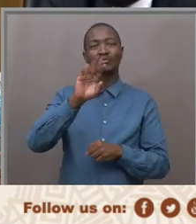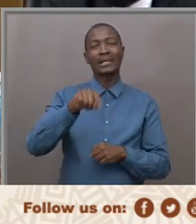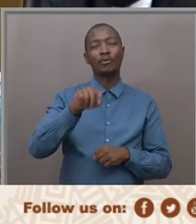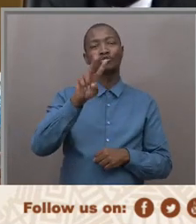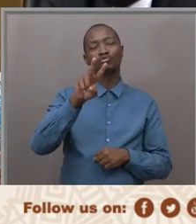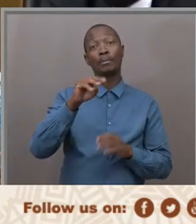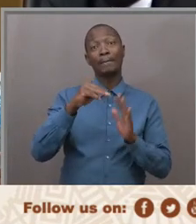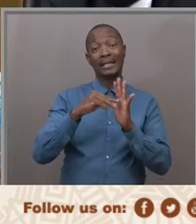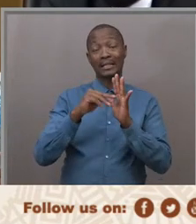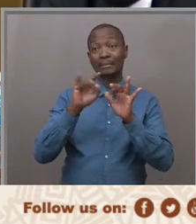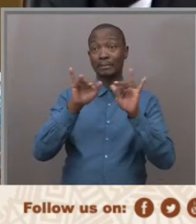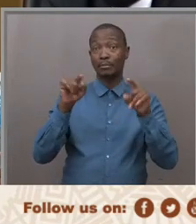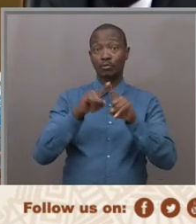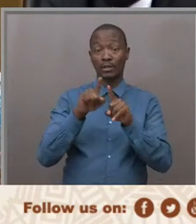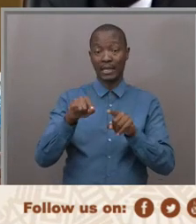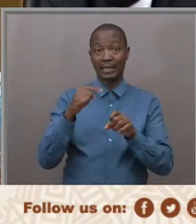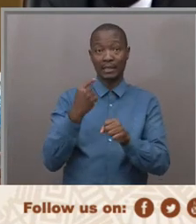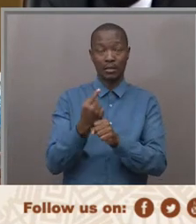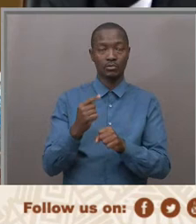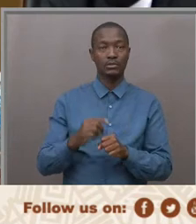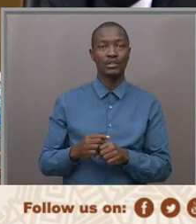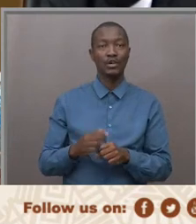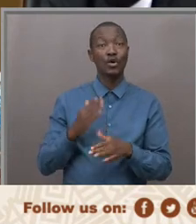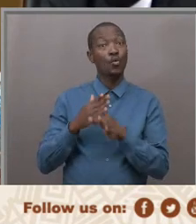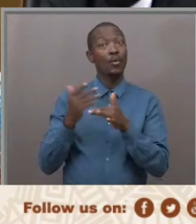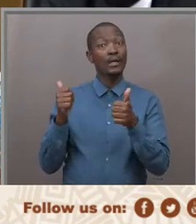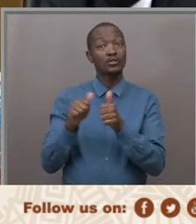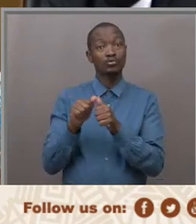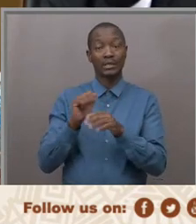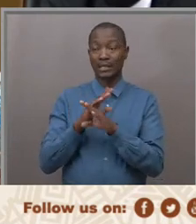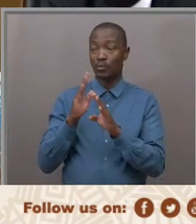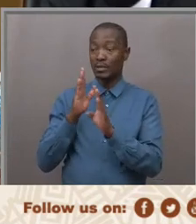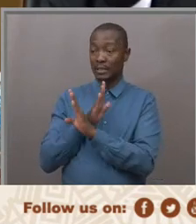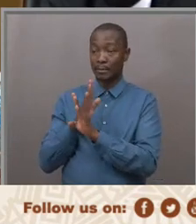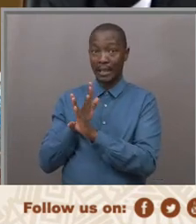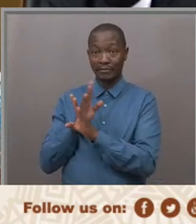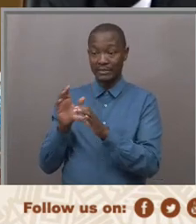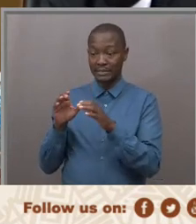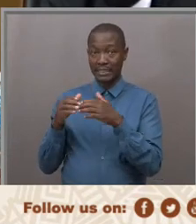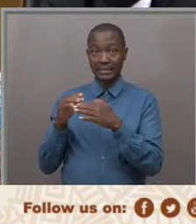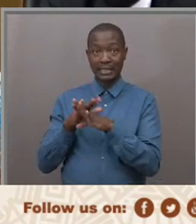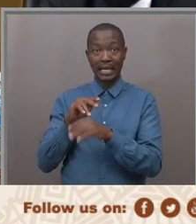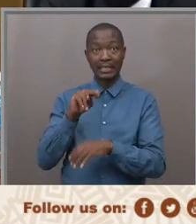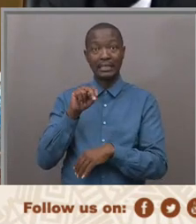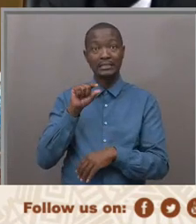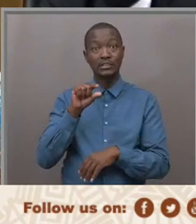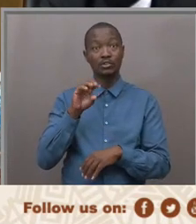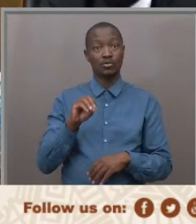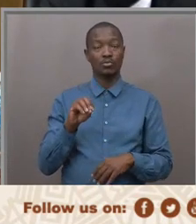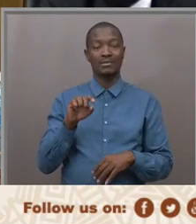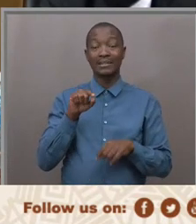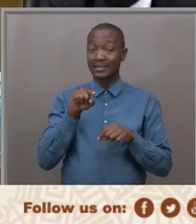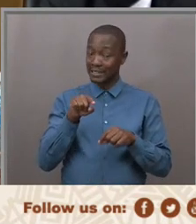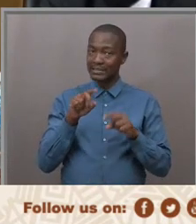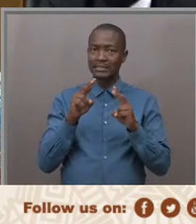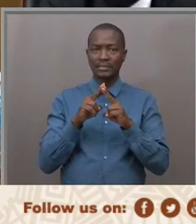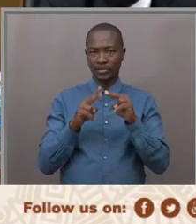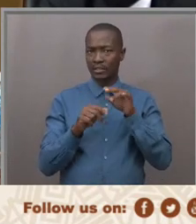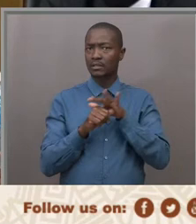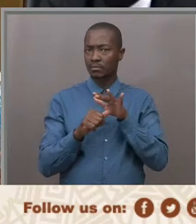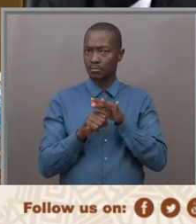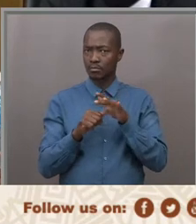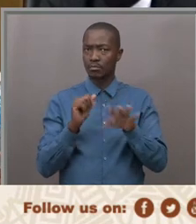Gauteng province, working together with the private sector and NGOs. This is a critical intervention,